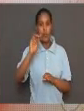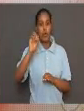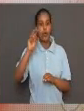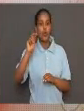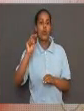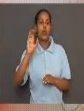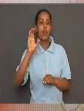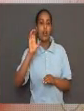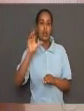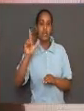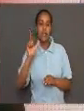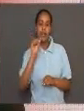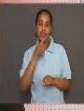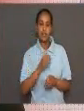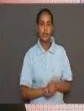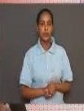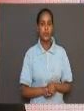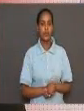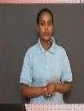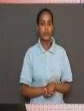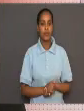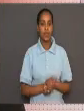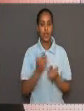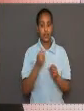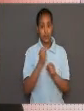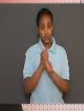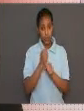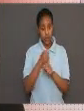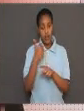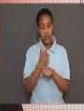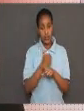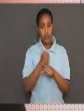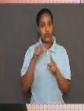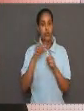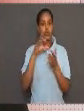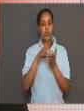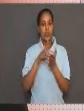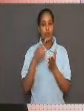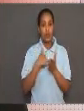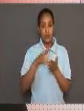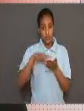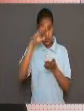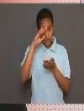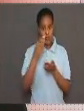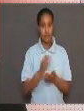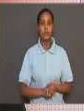monocarboxylic acids. Let us do an activity to review what we have just